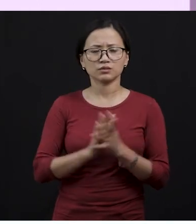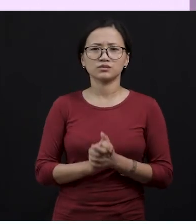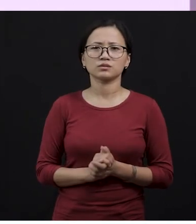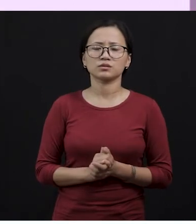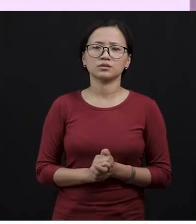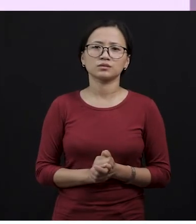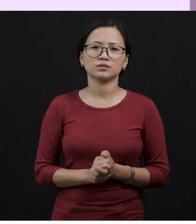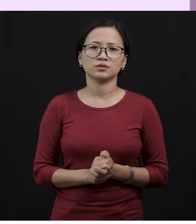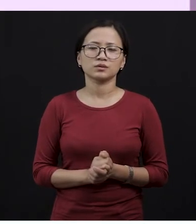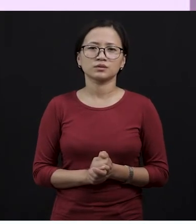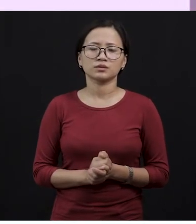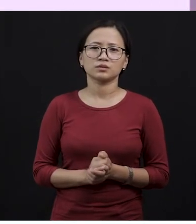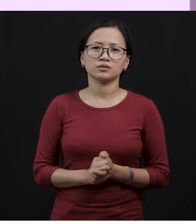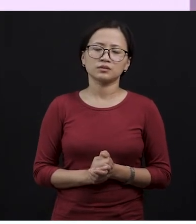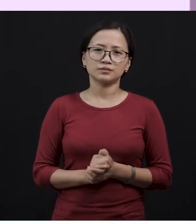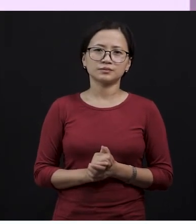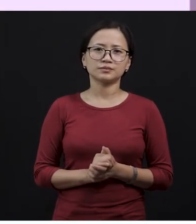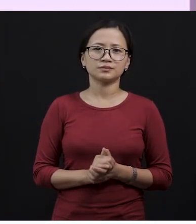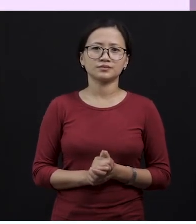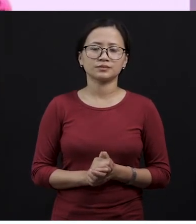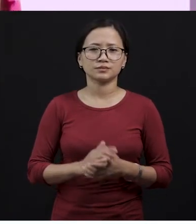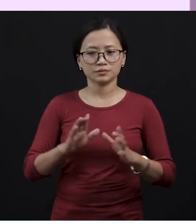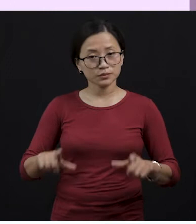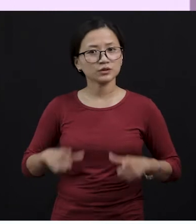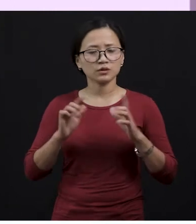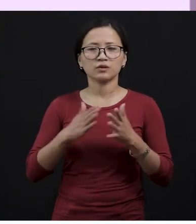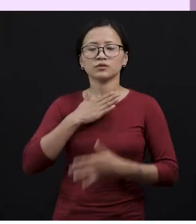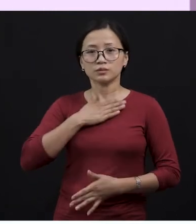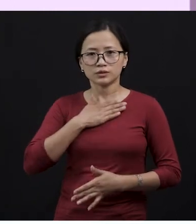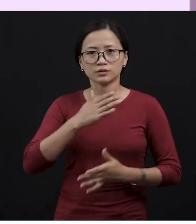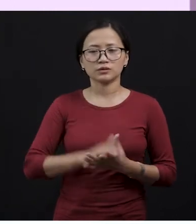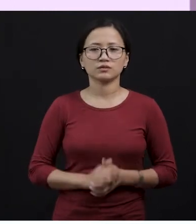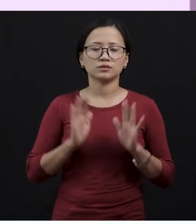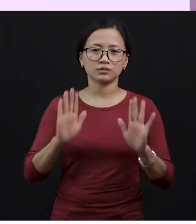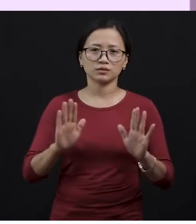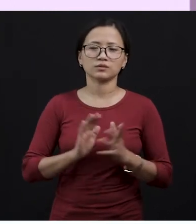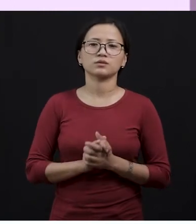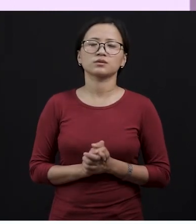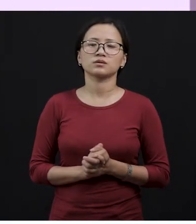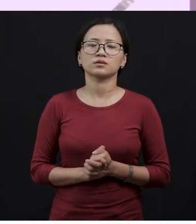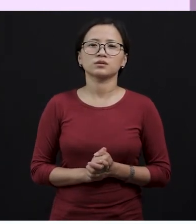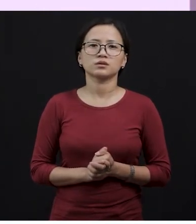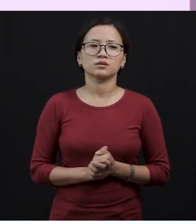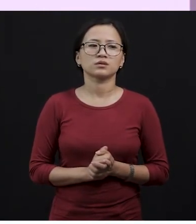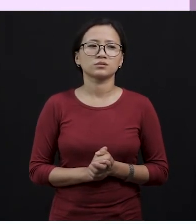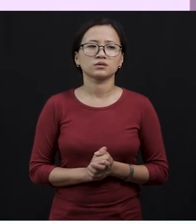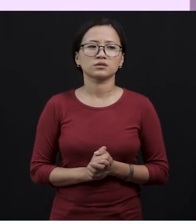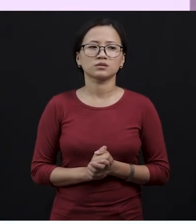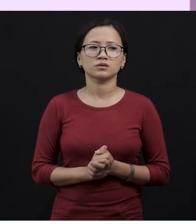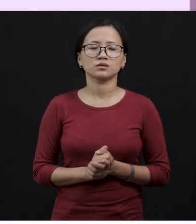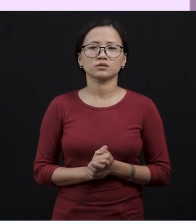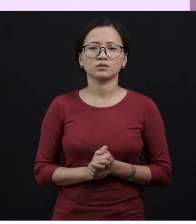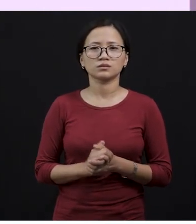excrete. Excretory system has to be there. They're living, they have to breathe, so respiratory system has to be there, digestive system. So a